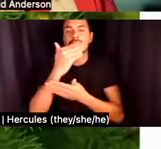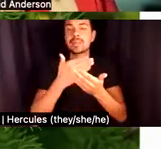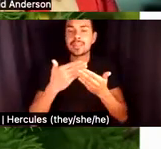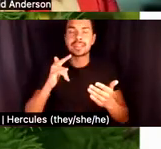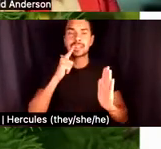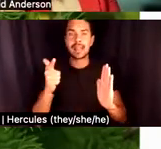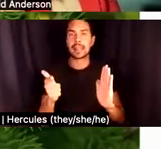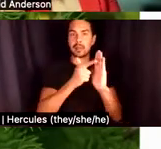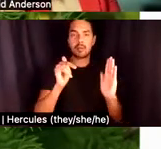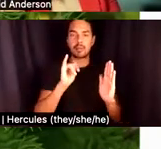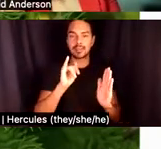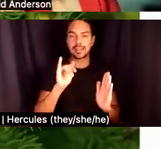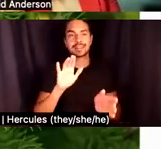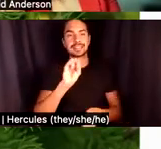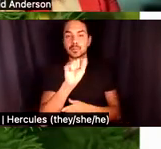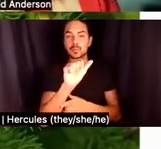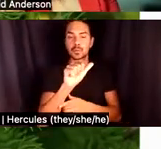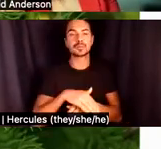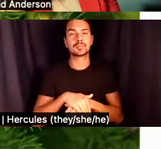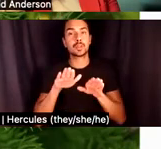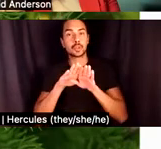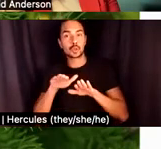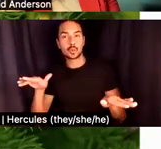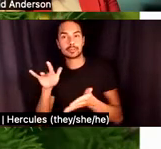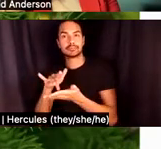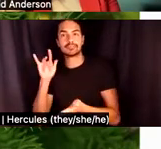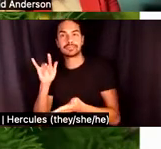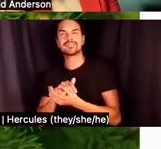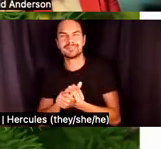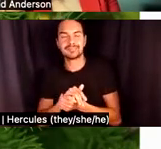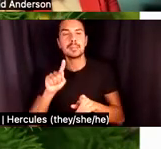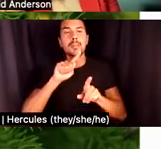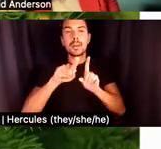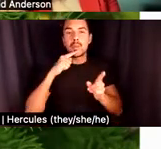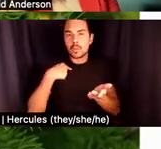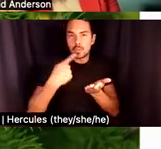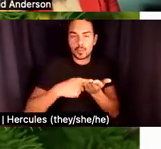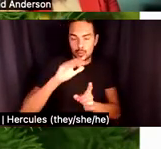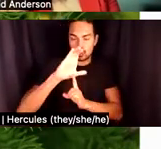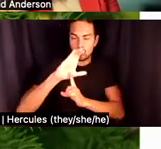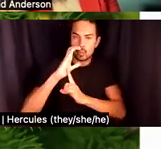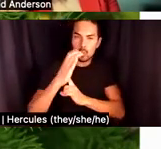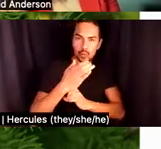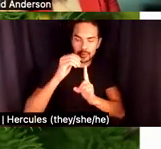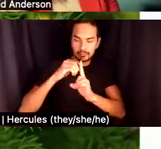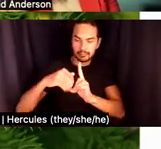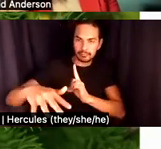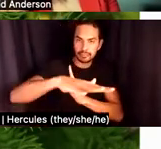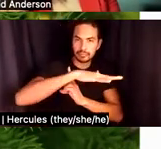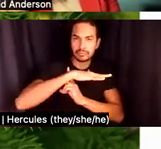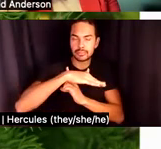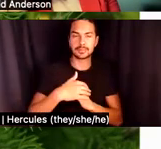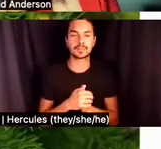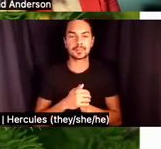abuse, but we're also just talking as well about the culture that has kind of permeated, where violence with impunity is